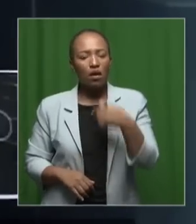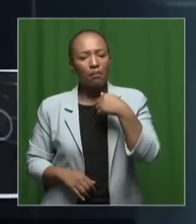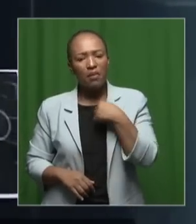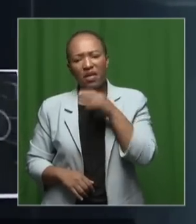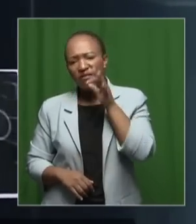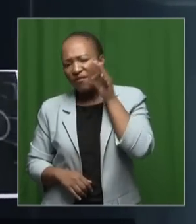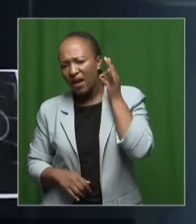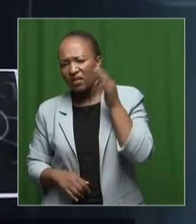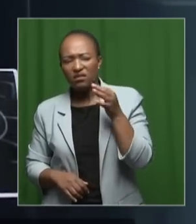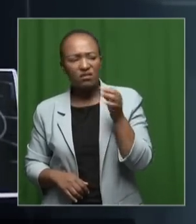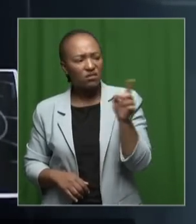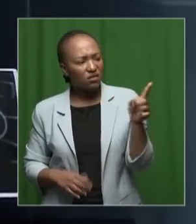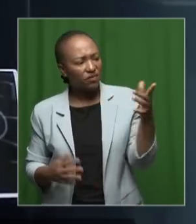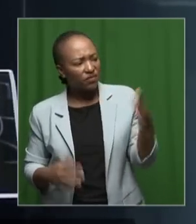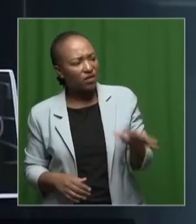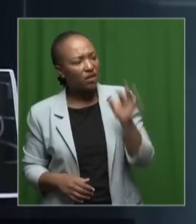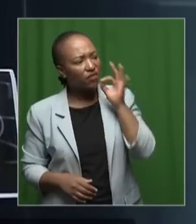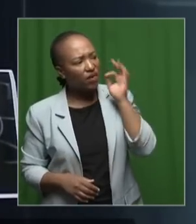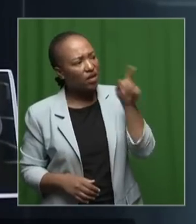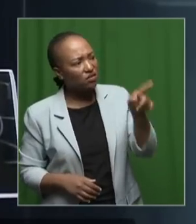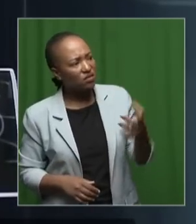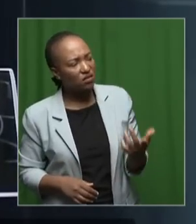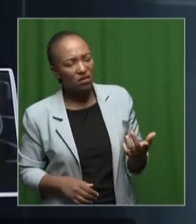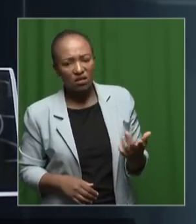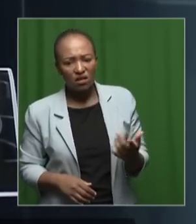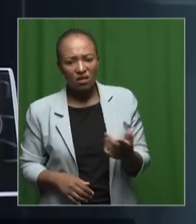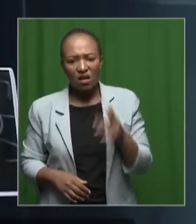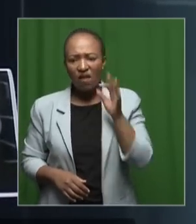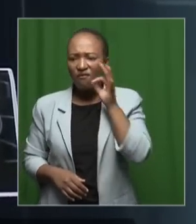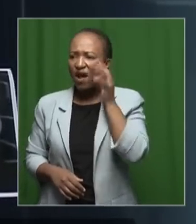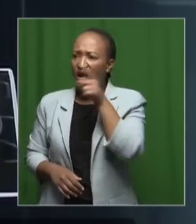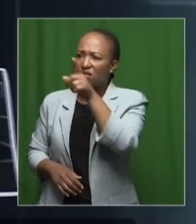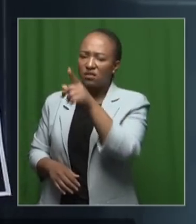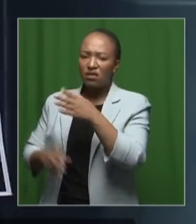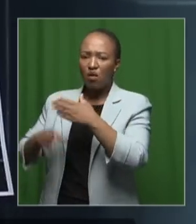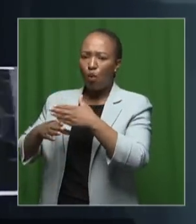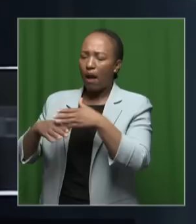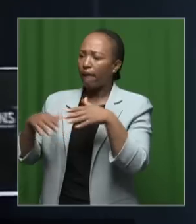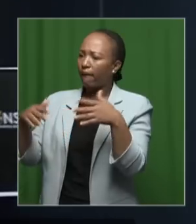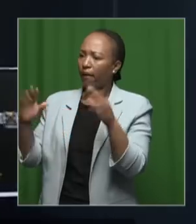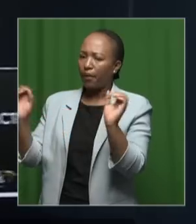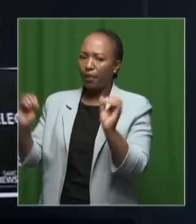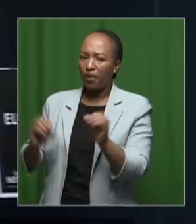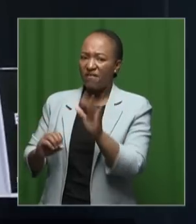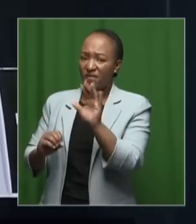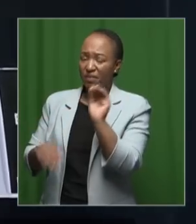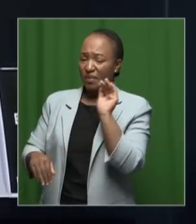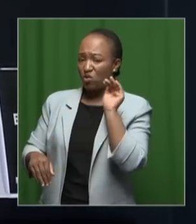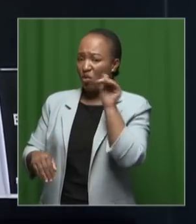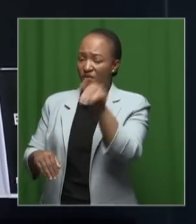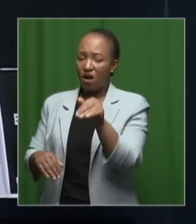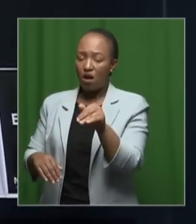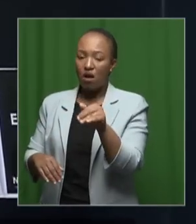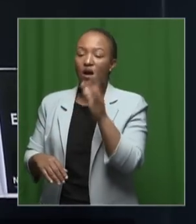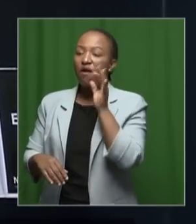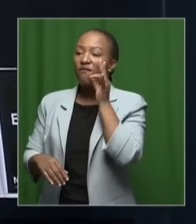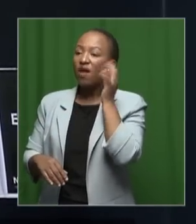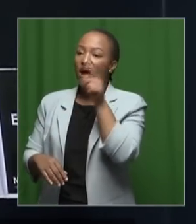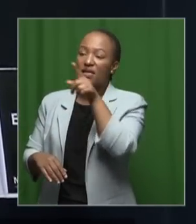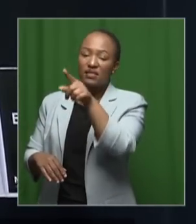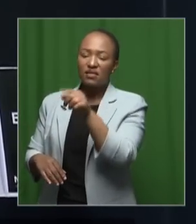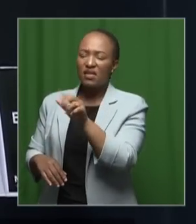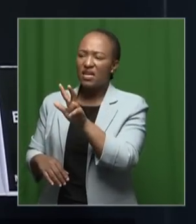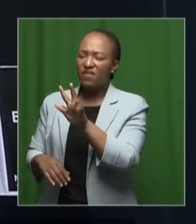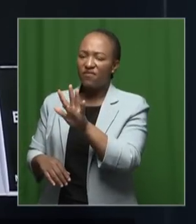few months ago. France, number one, doesn't have the unemployment passing 50%. In France, there's not